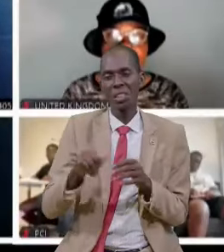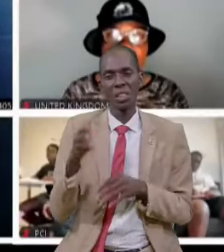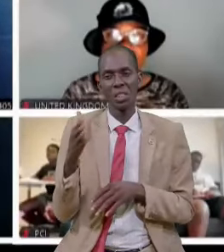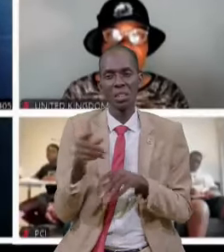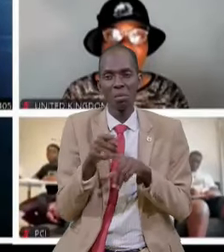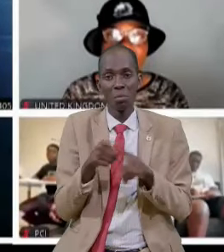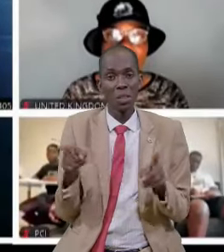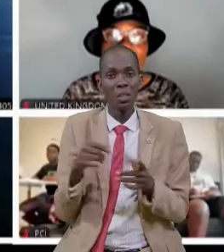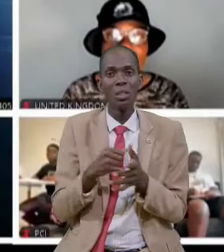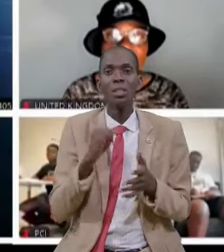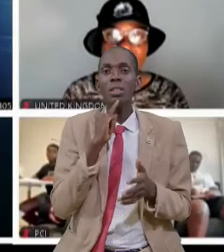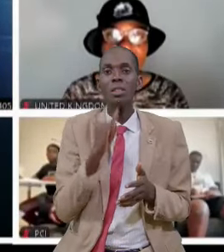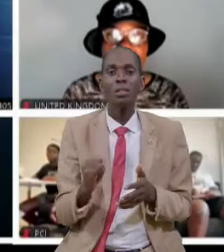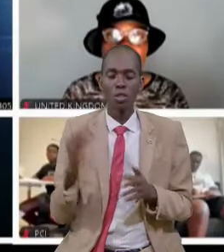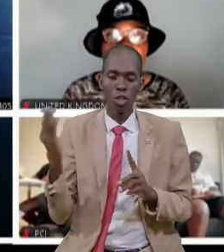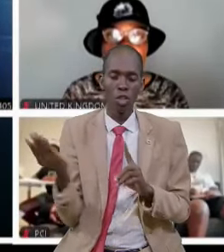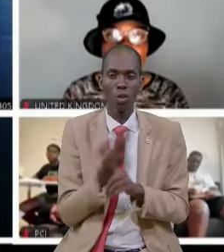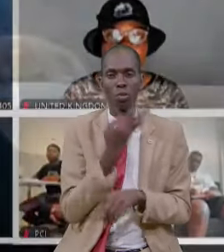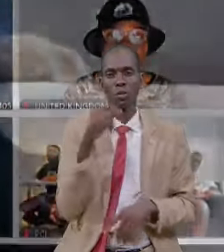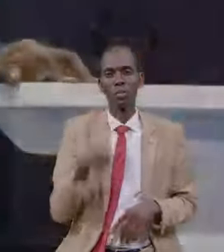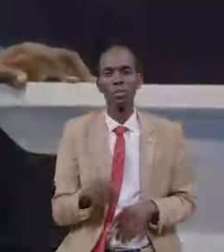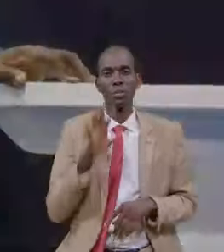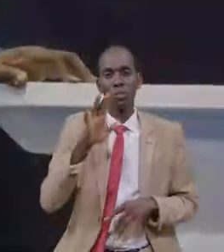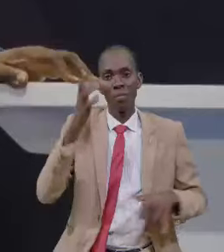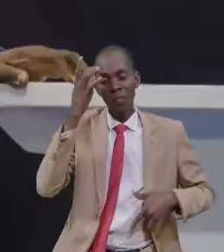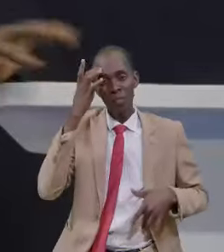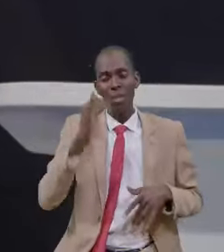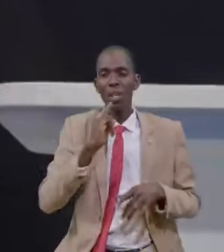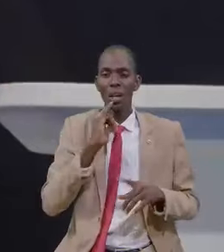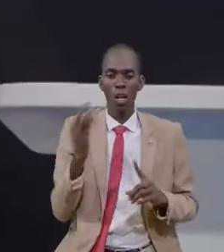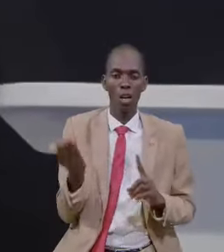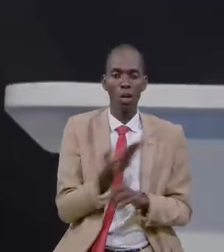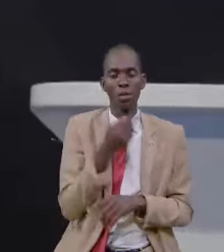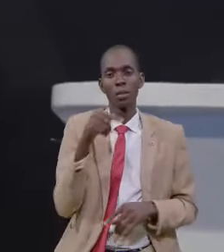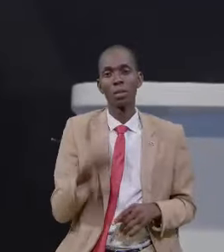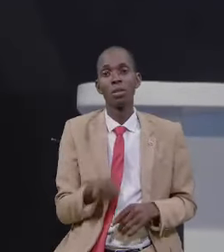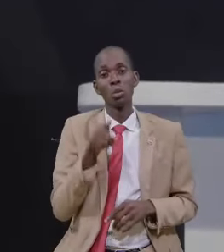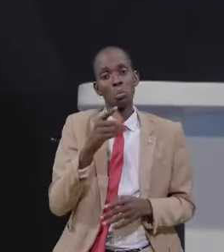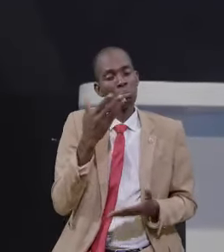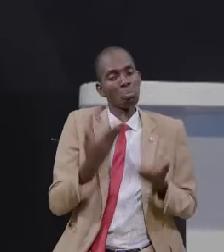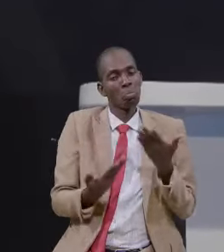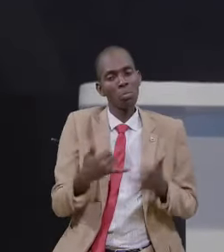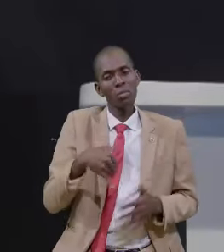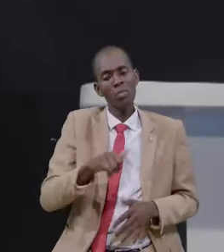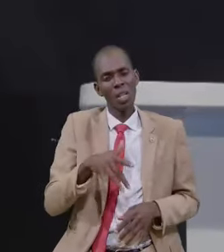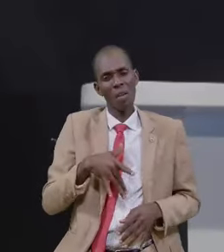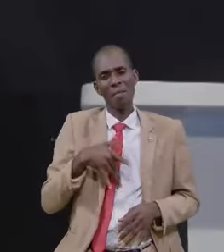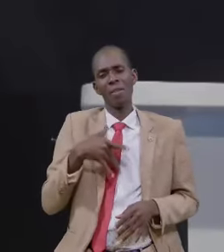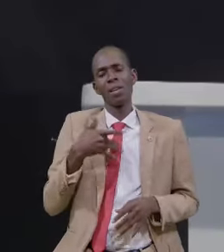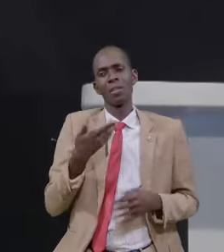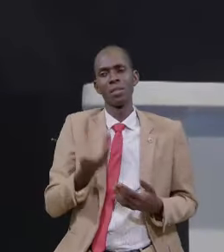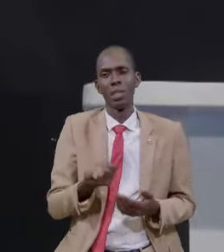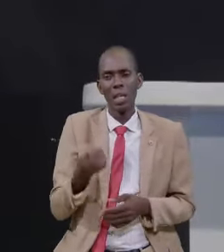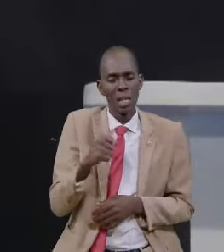cut down. Your sickness is cut down. You might still be feeling as if anything